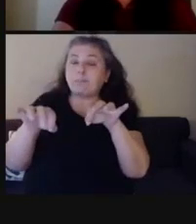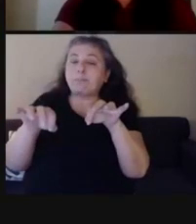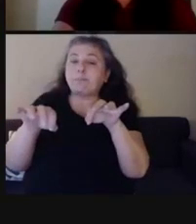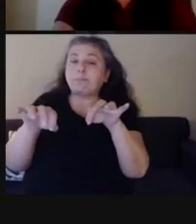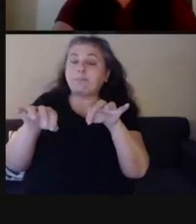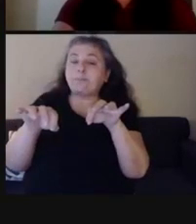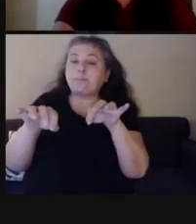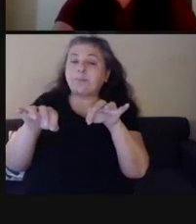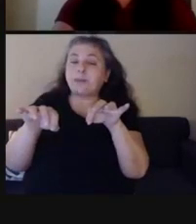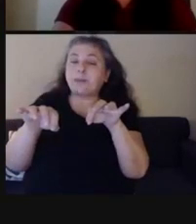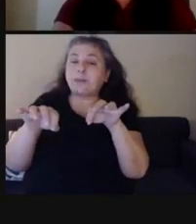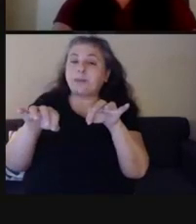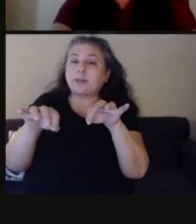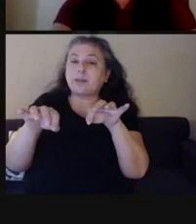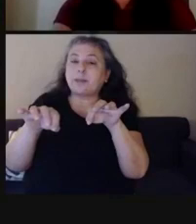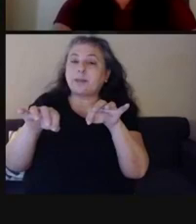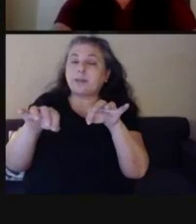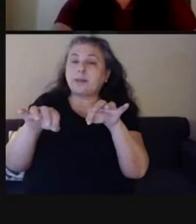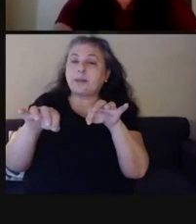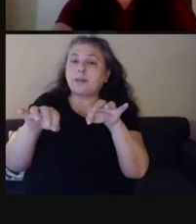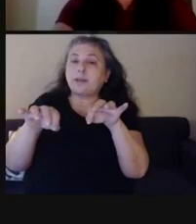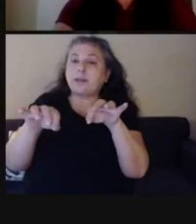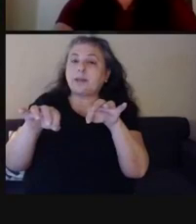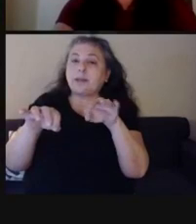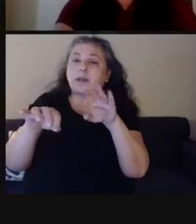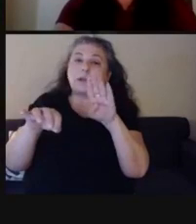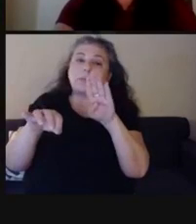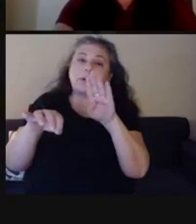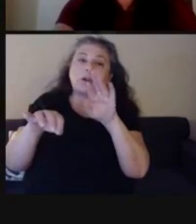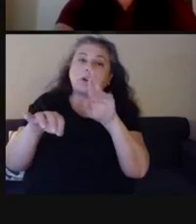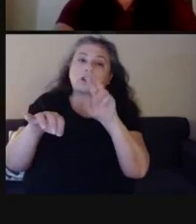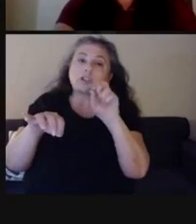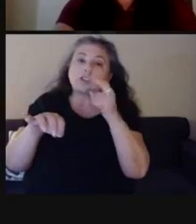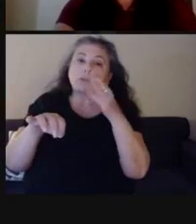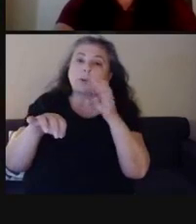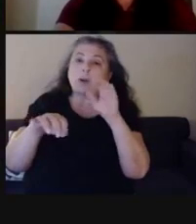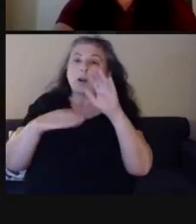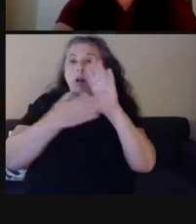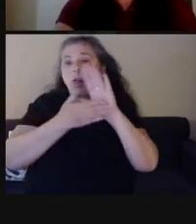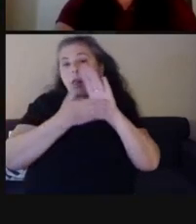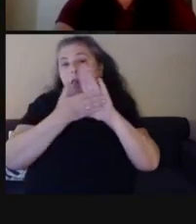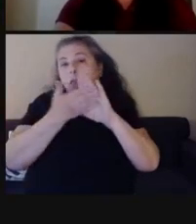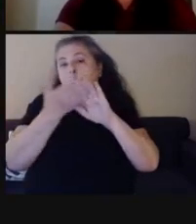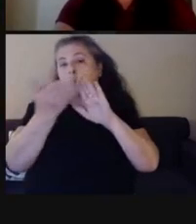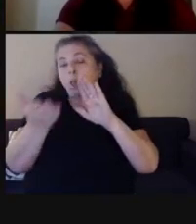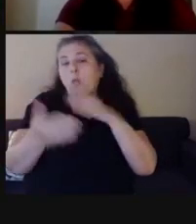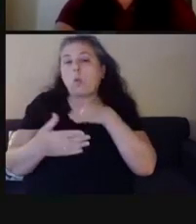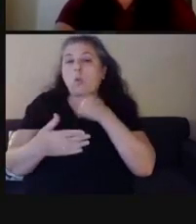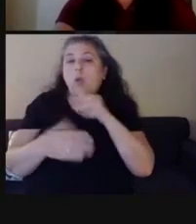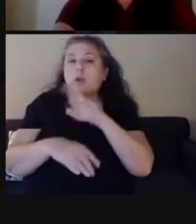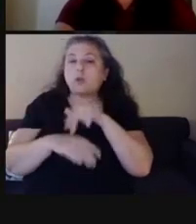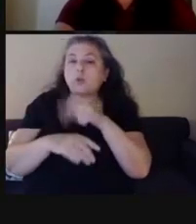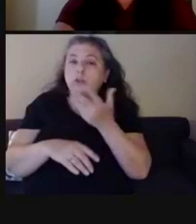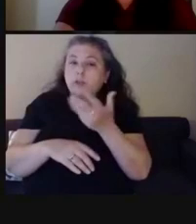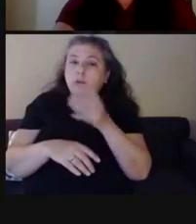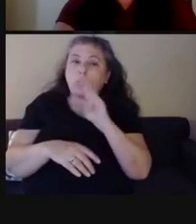it would be lined with birch bark, the bark of a birch tree, white birch usually. And